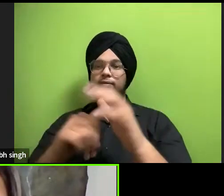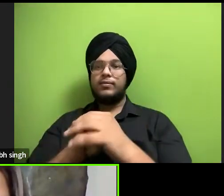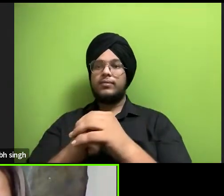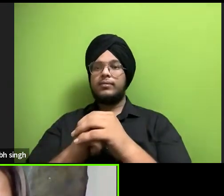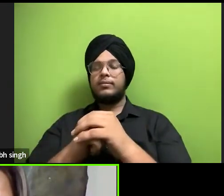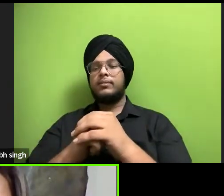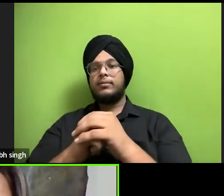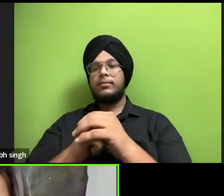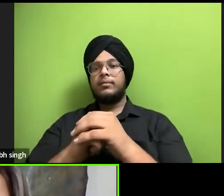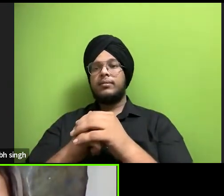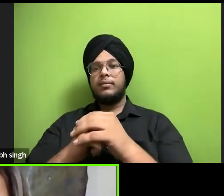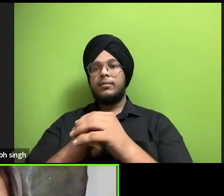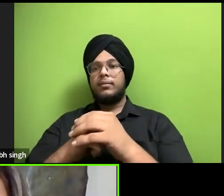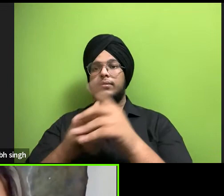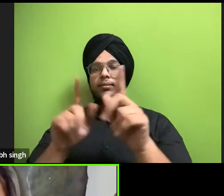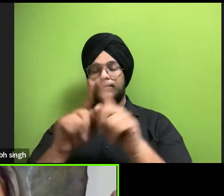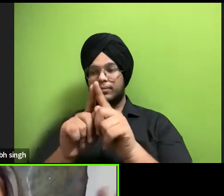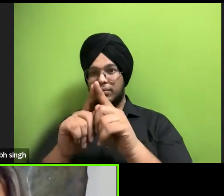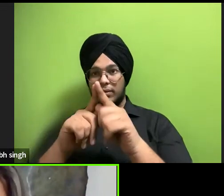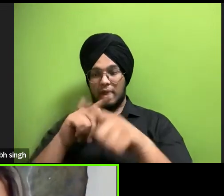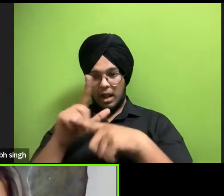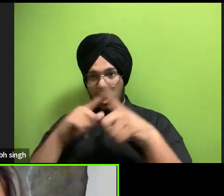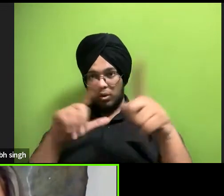Being multilingual is